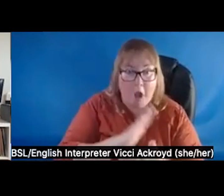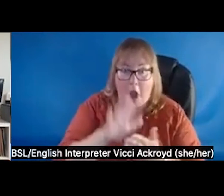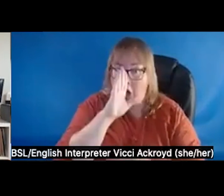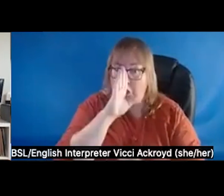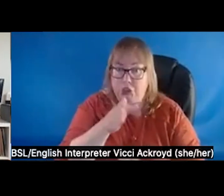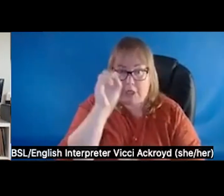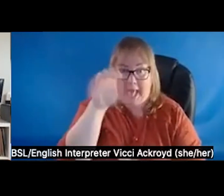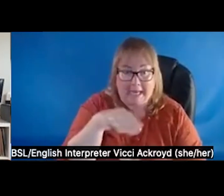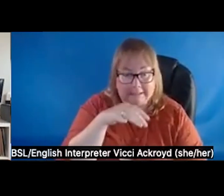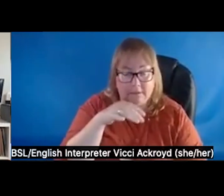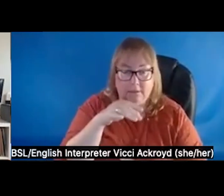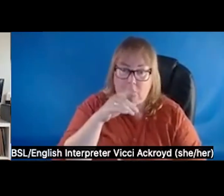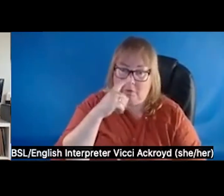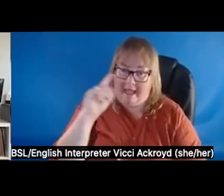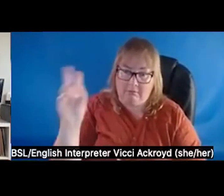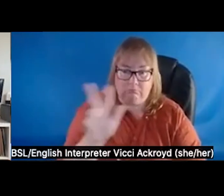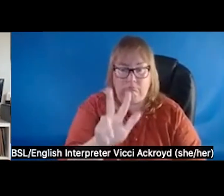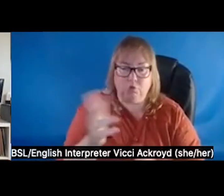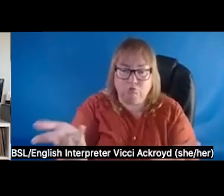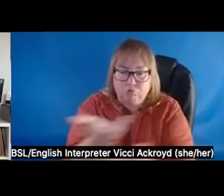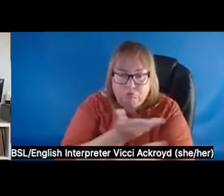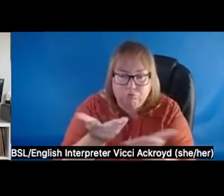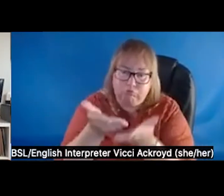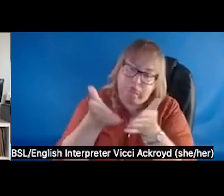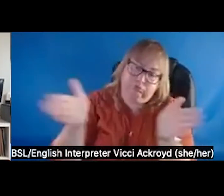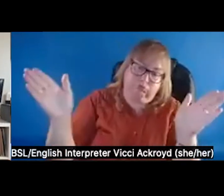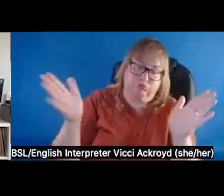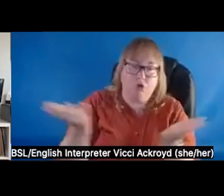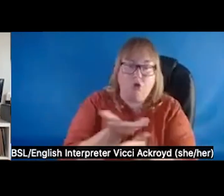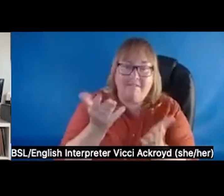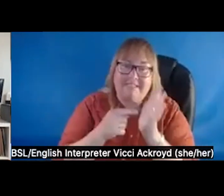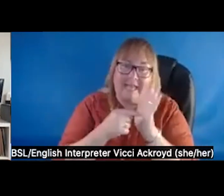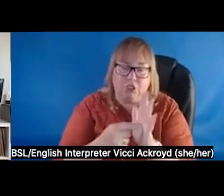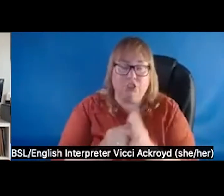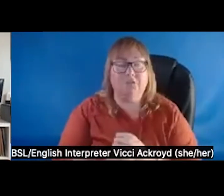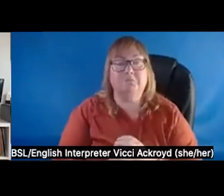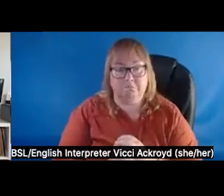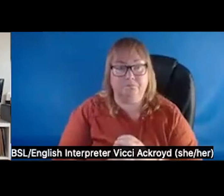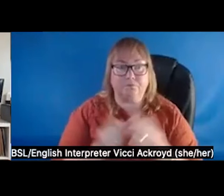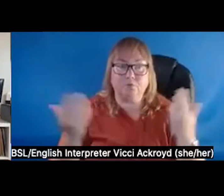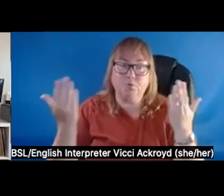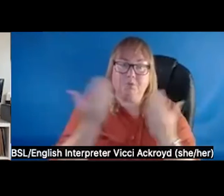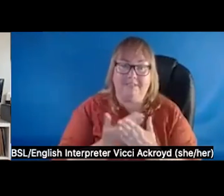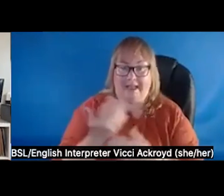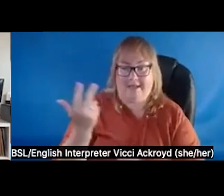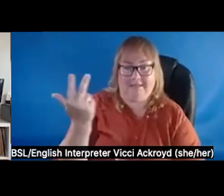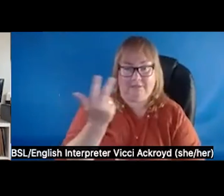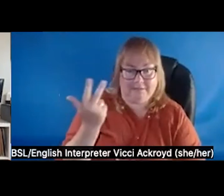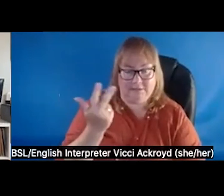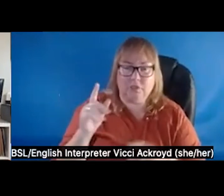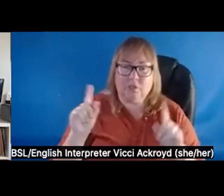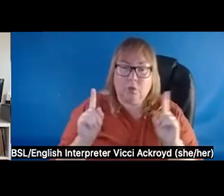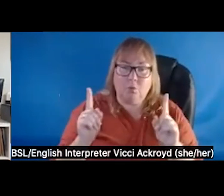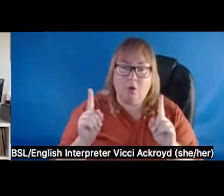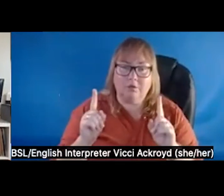center some of these conversations. And tonight's conversation between our speakers will be on